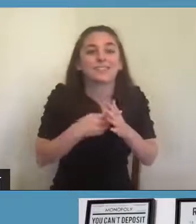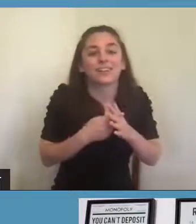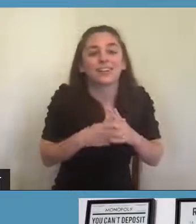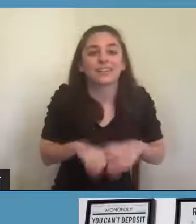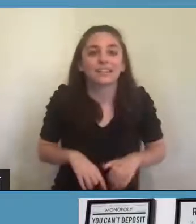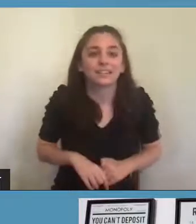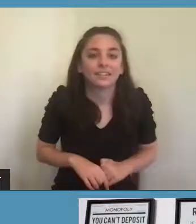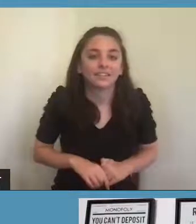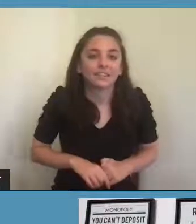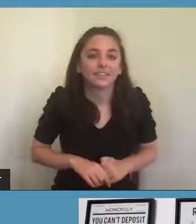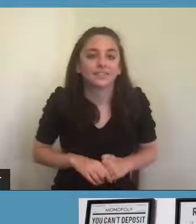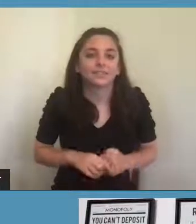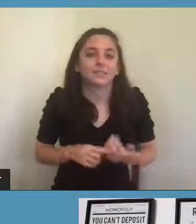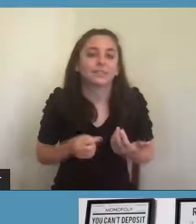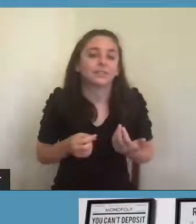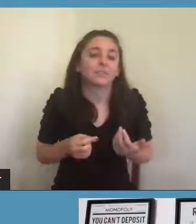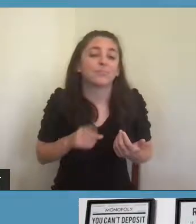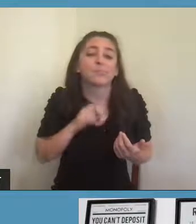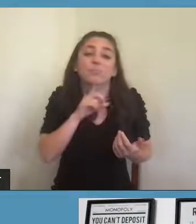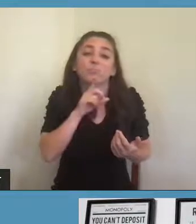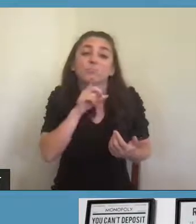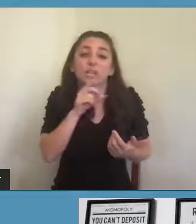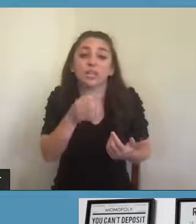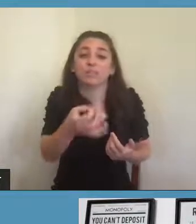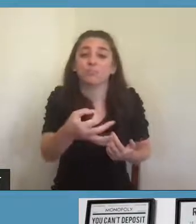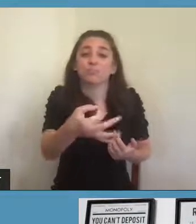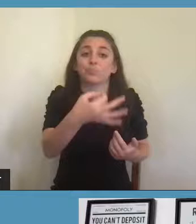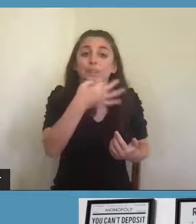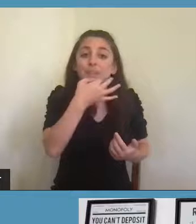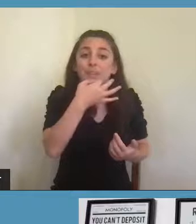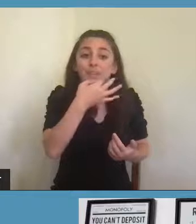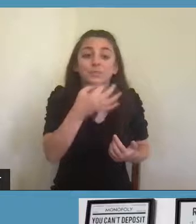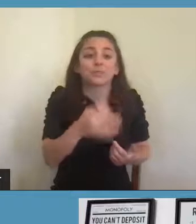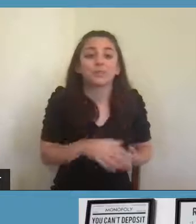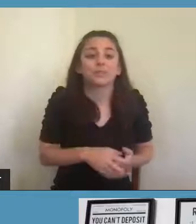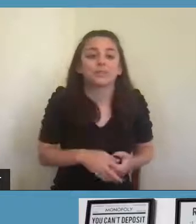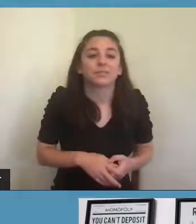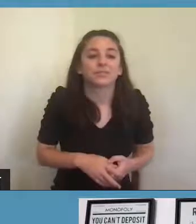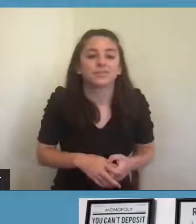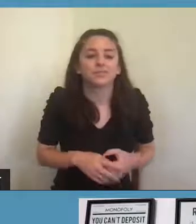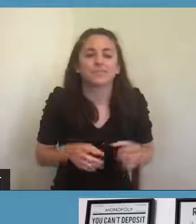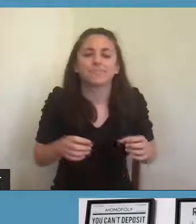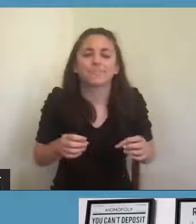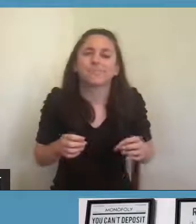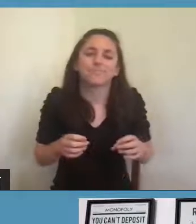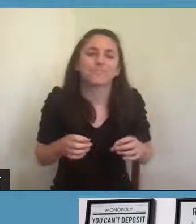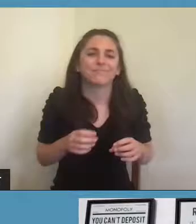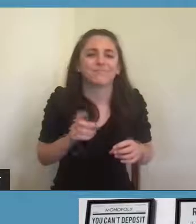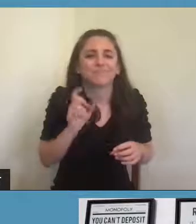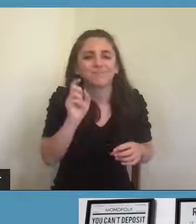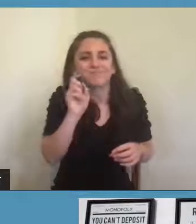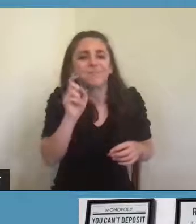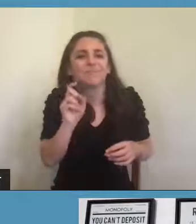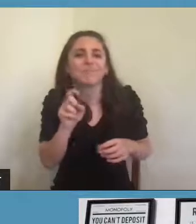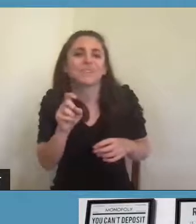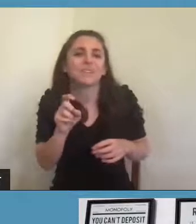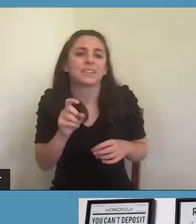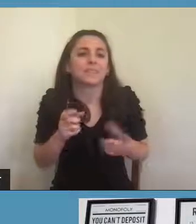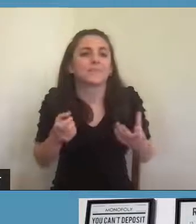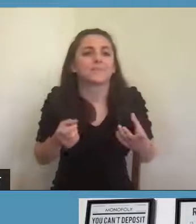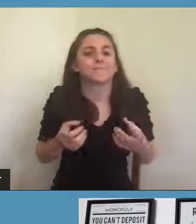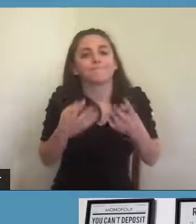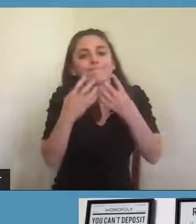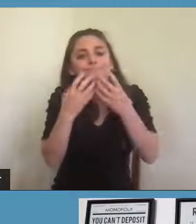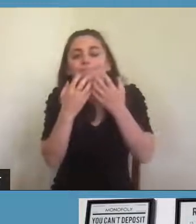takes listening to an expert who is really passionate about this topic to be like, all right,